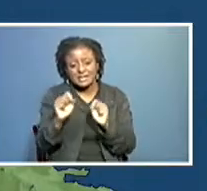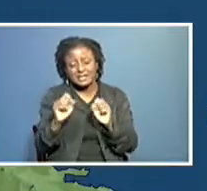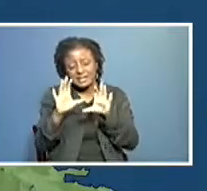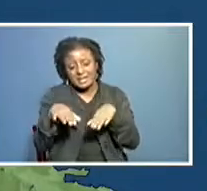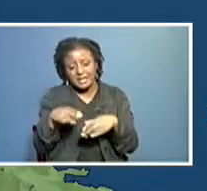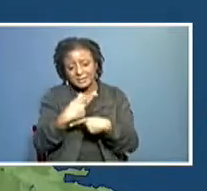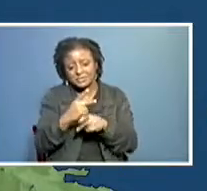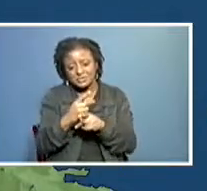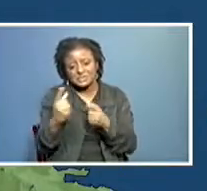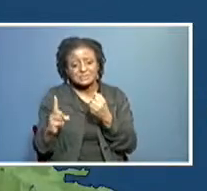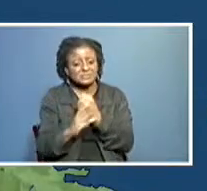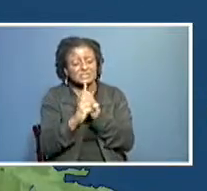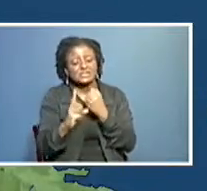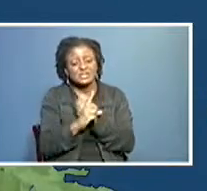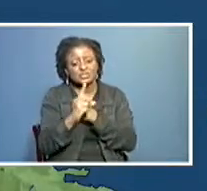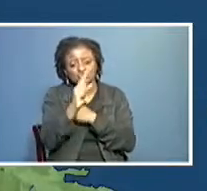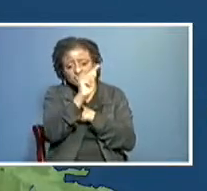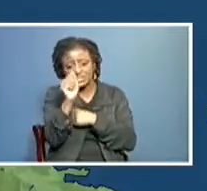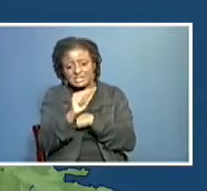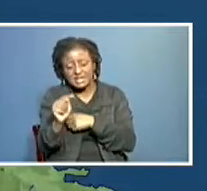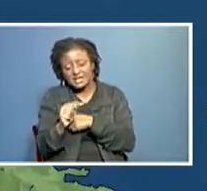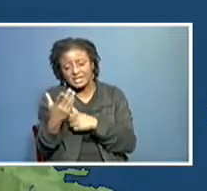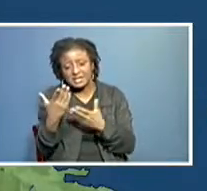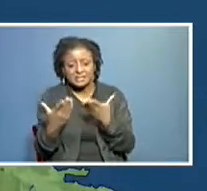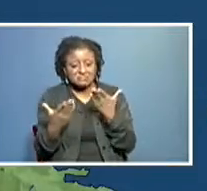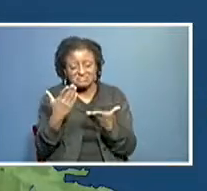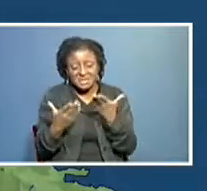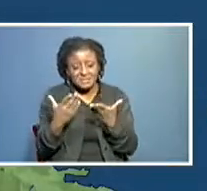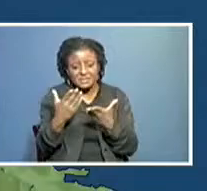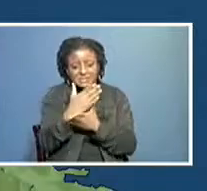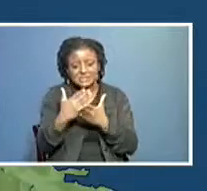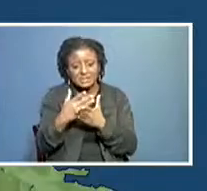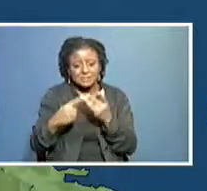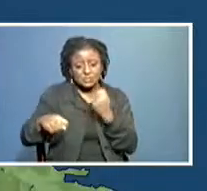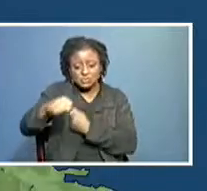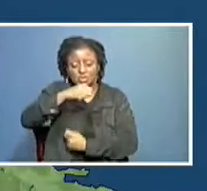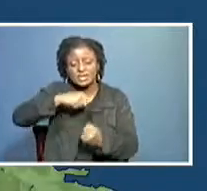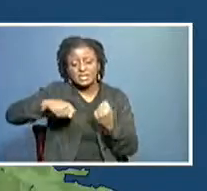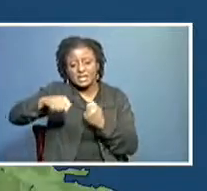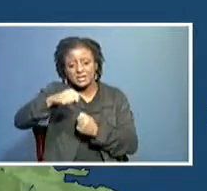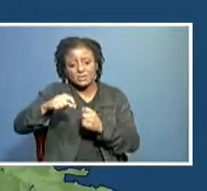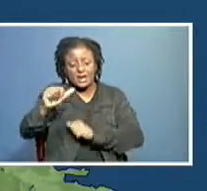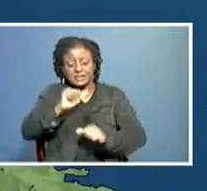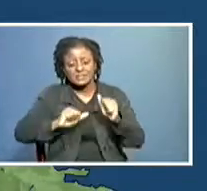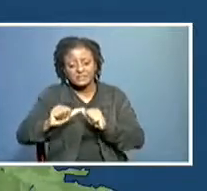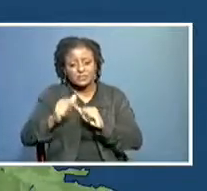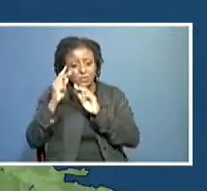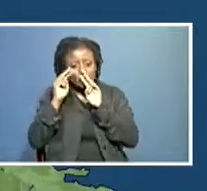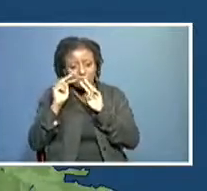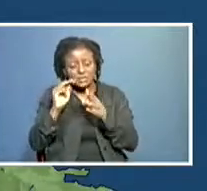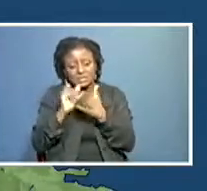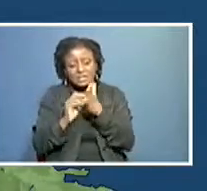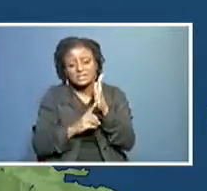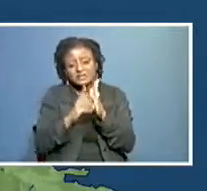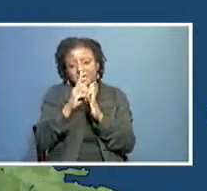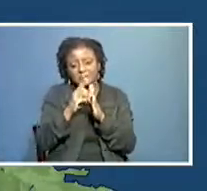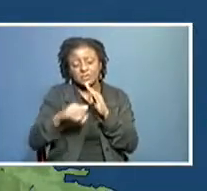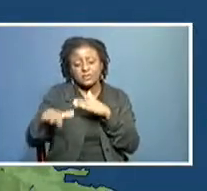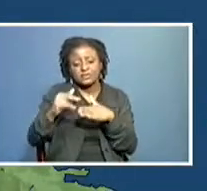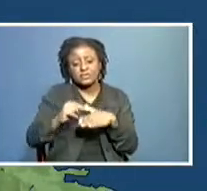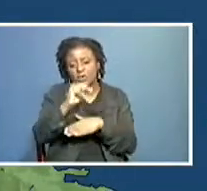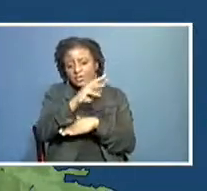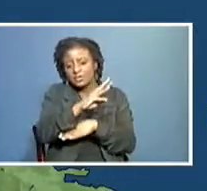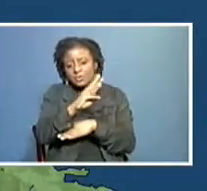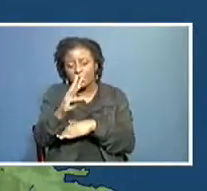and probably even some tornadic activity as well. So we'll keep our eyes on that development over the extreme northwest Bahamas. Elsewhere across the